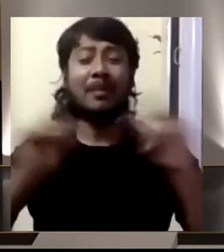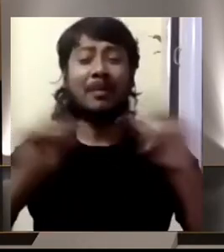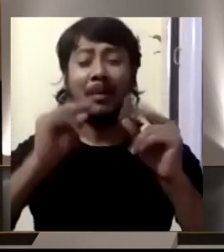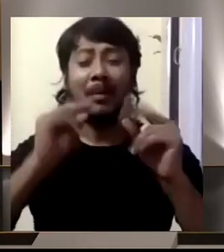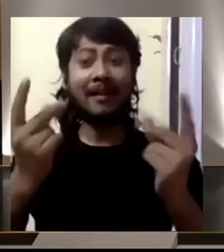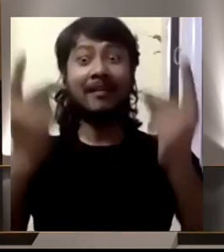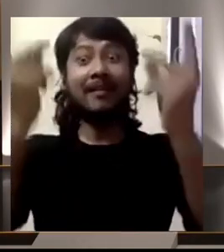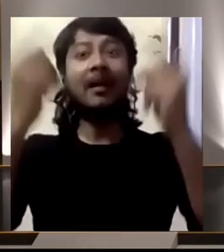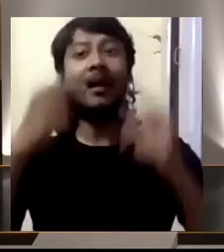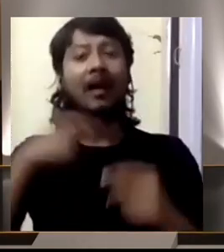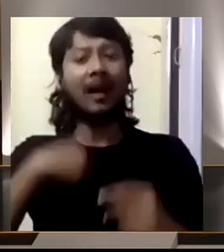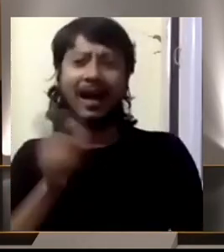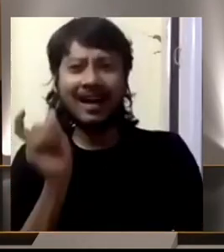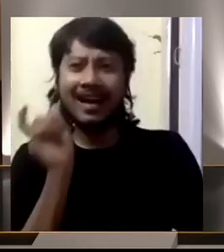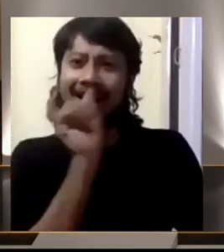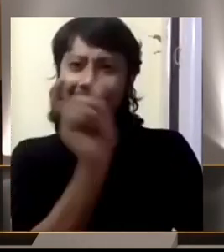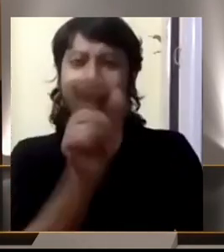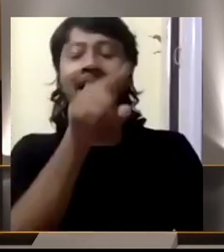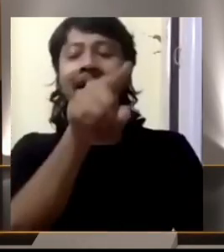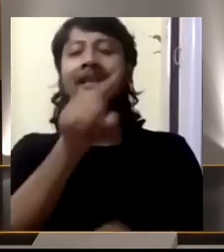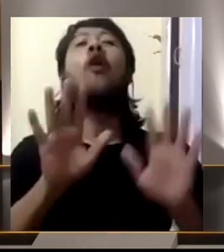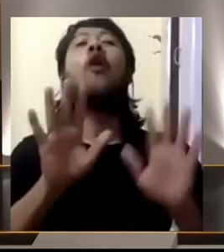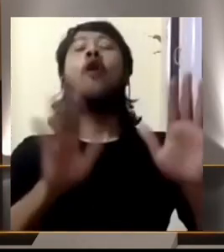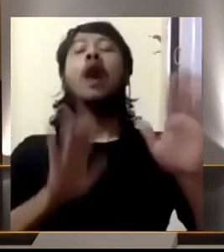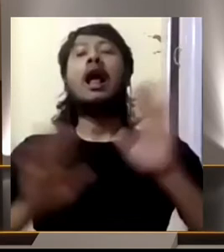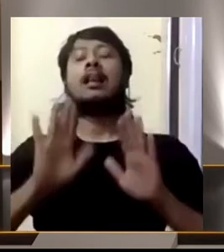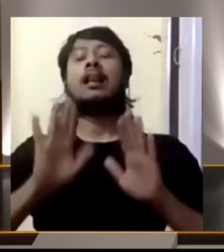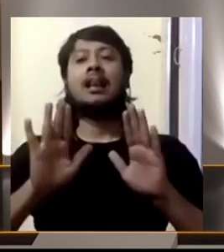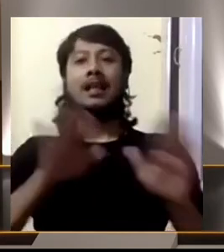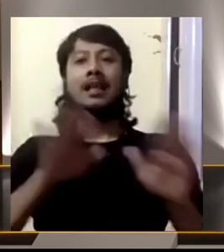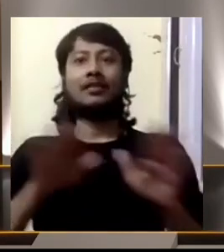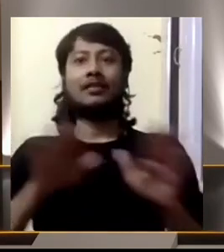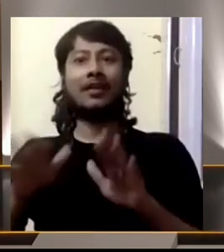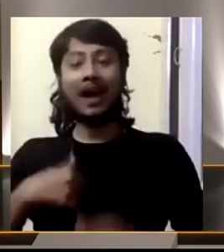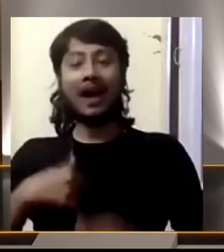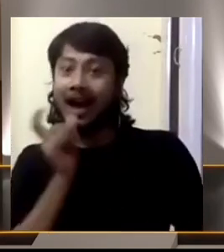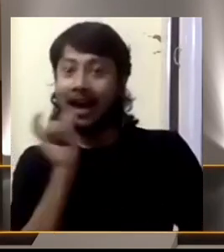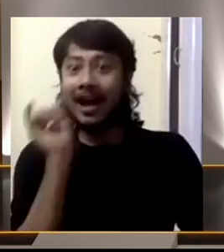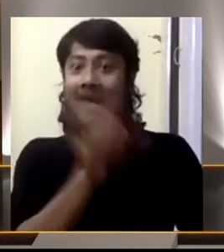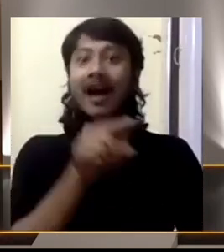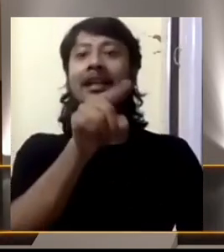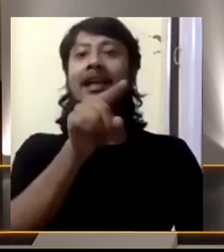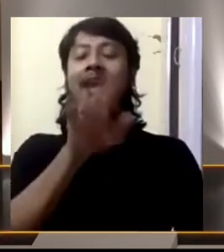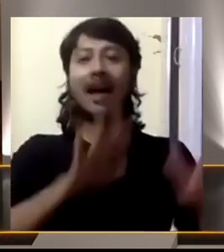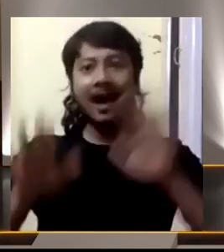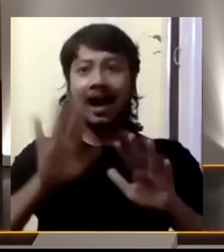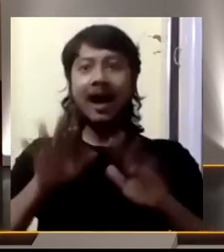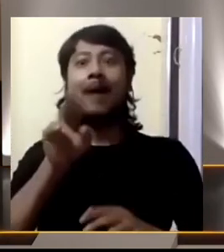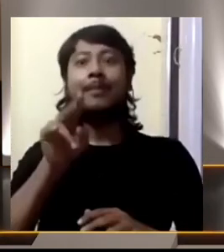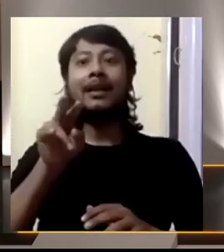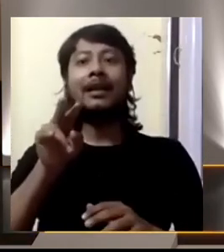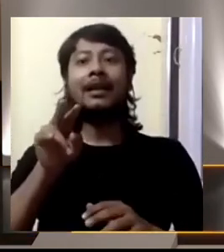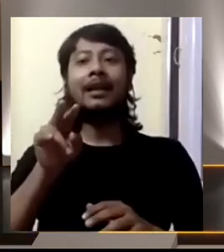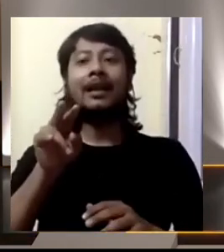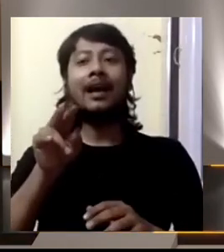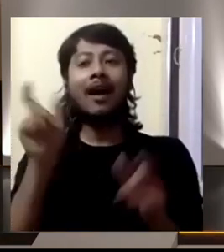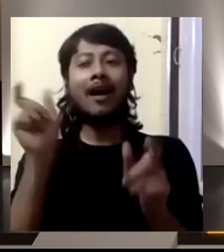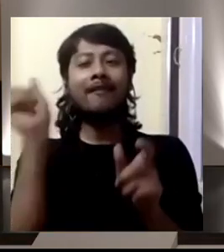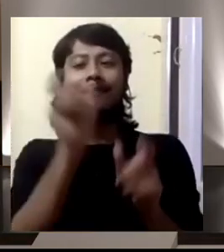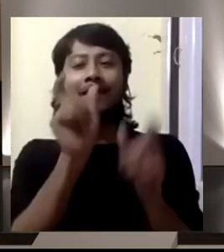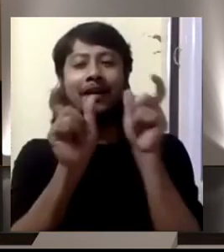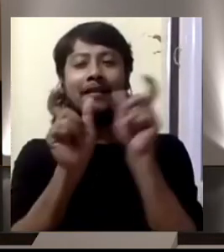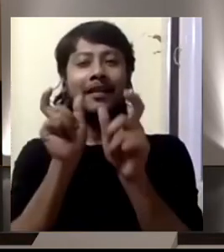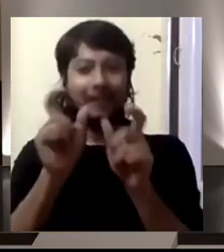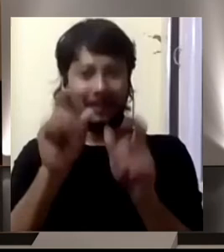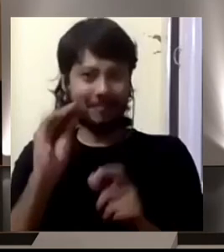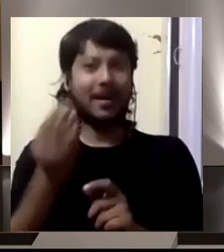happened. They began to choose their words more carefully. They made eye contact. They stopped and